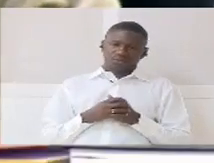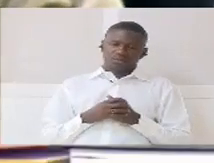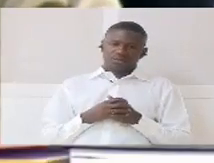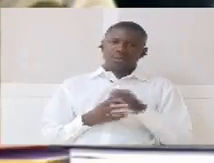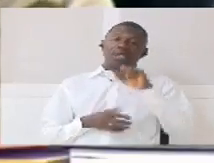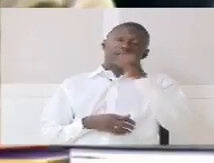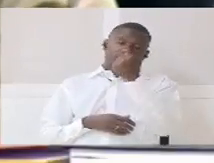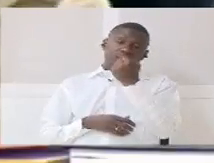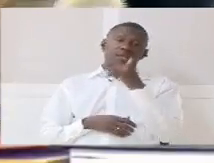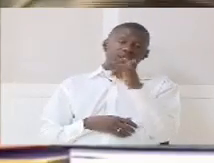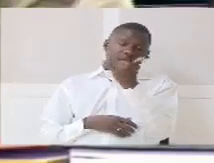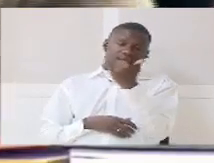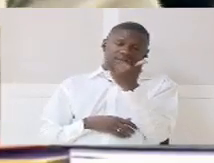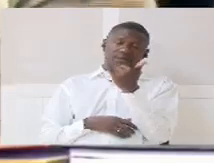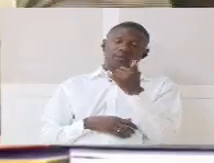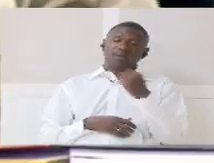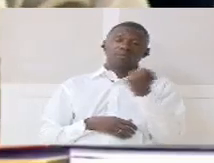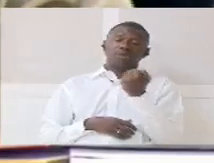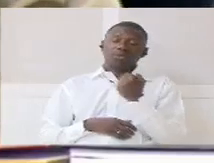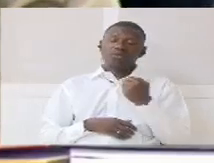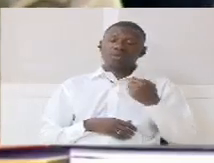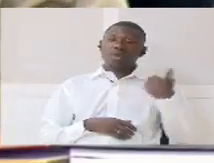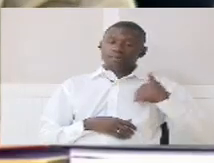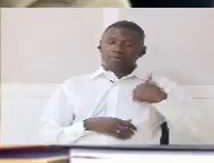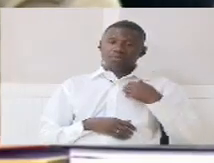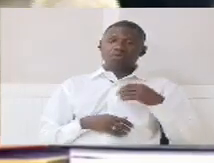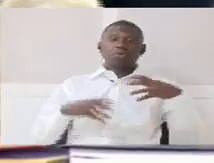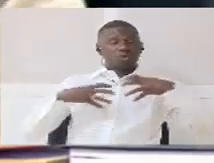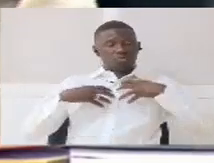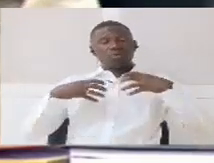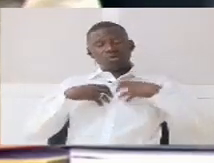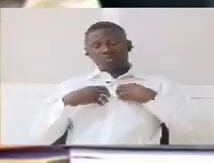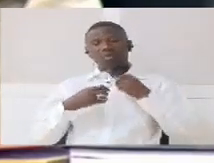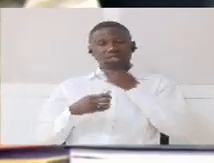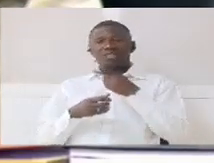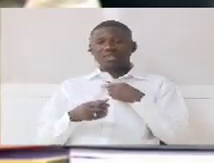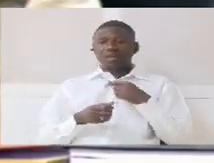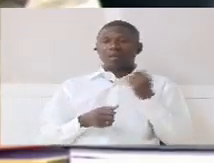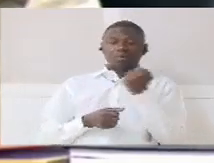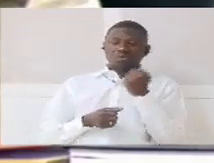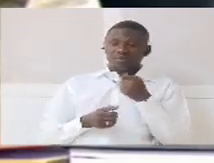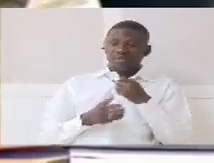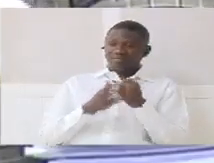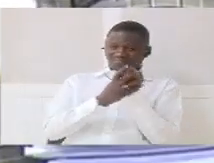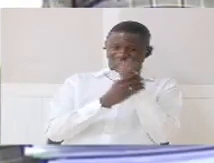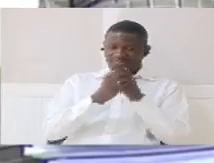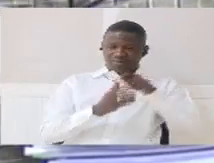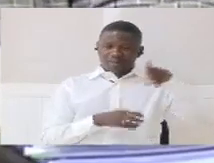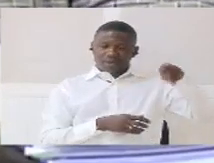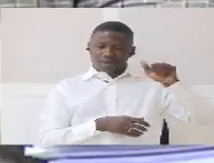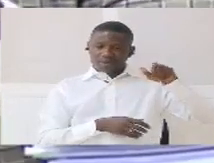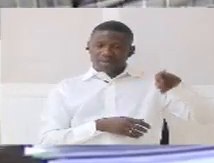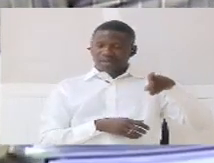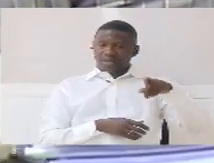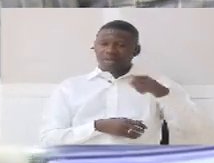ko pap. Yeah. Akere boloke beriberi cause. Okay. Prisoners complained that the pap was causing the beriberi. You have also